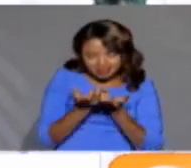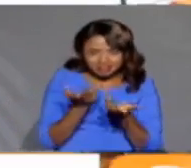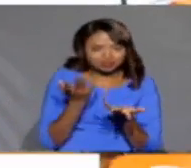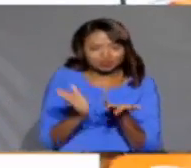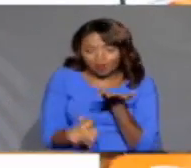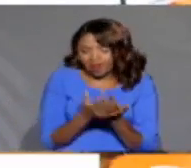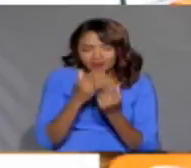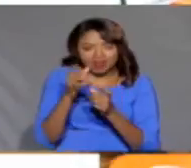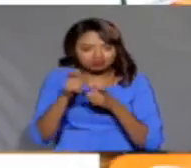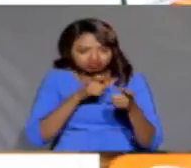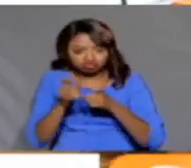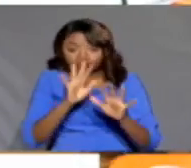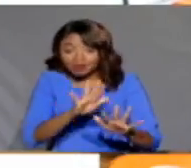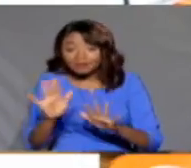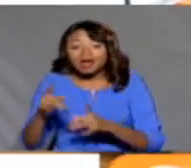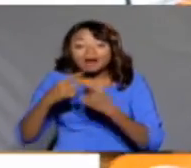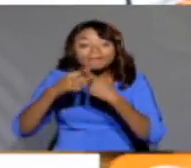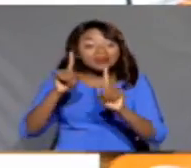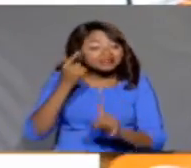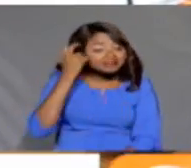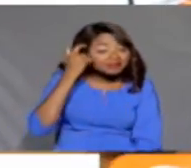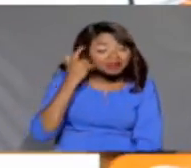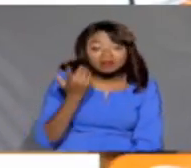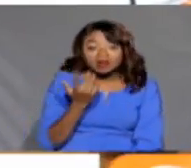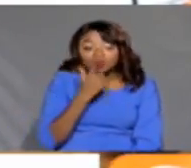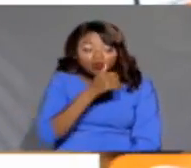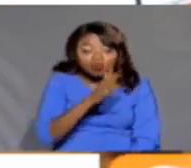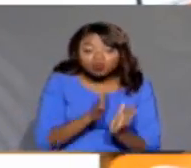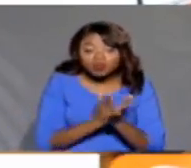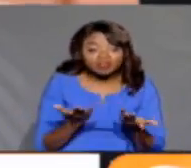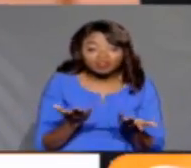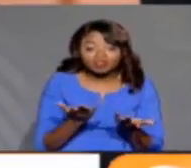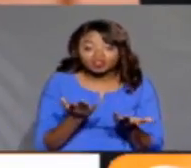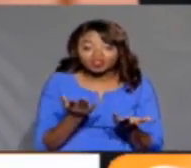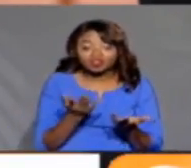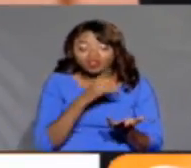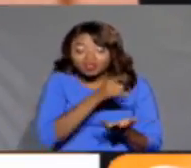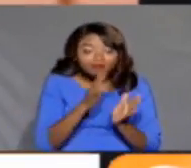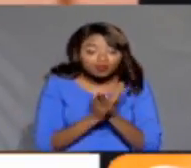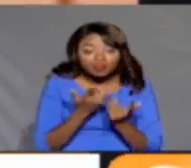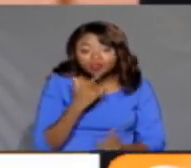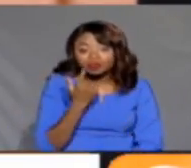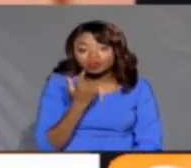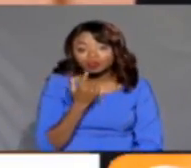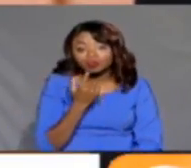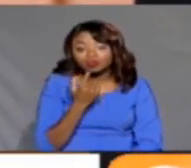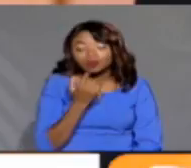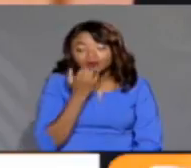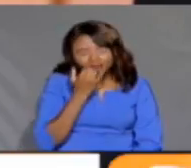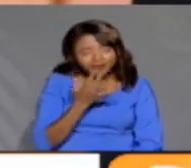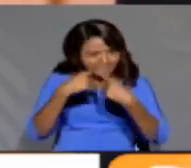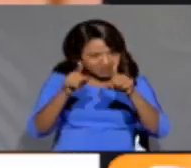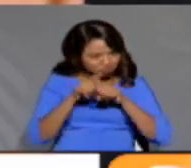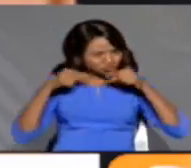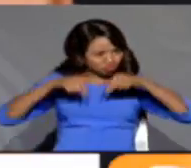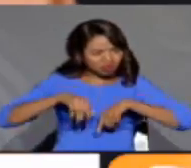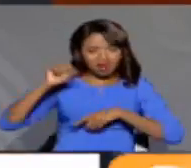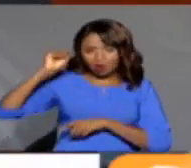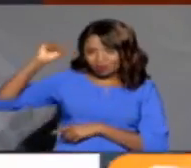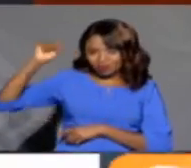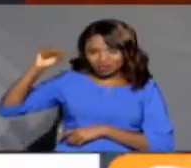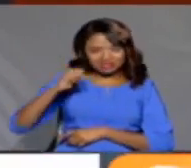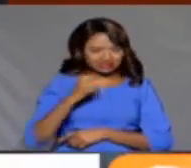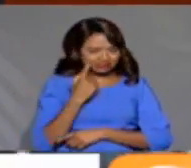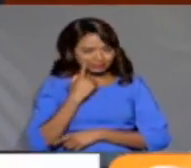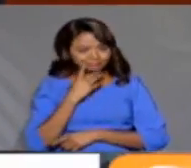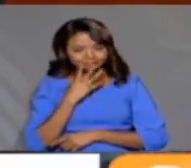him. Look at these images. Who are those? Who is he with? But hasn't it also been polluted by the current politics? Because there's a sense